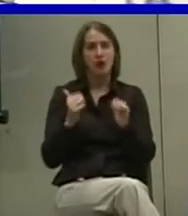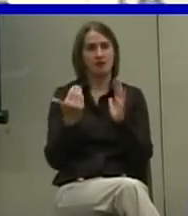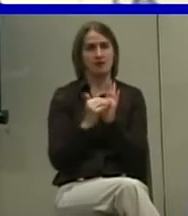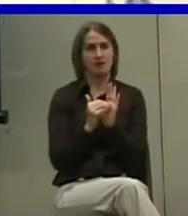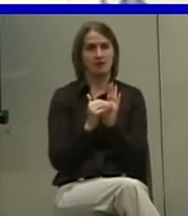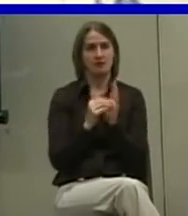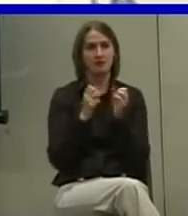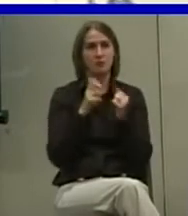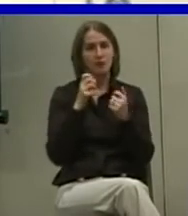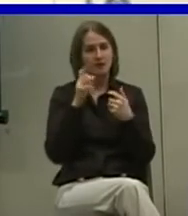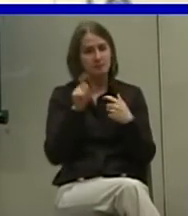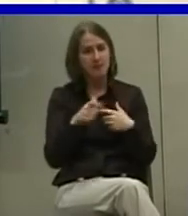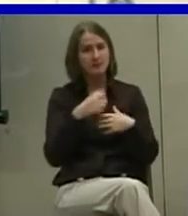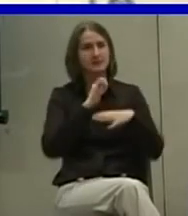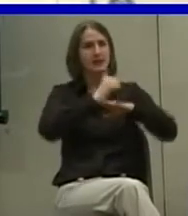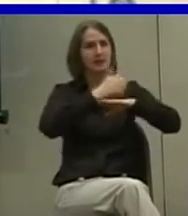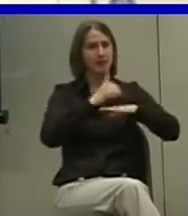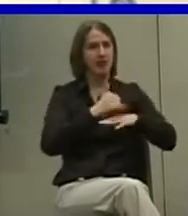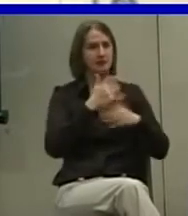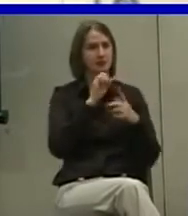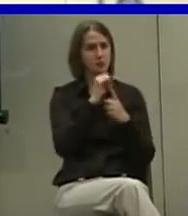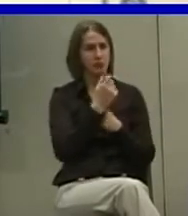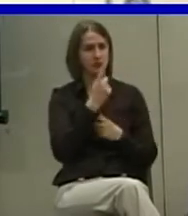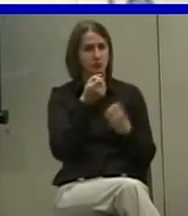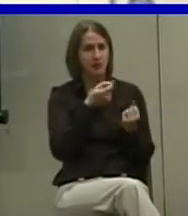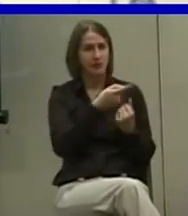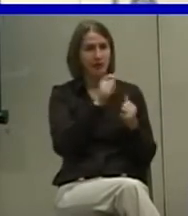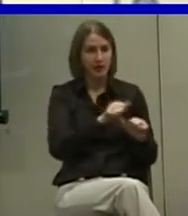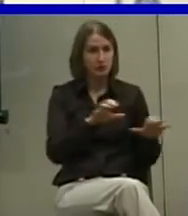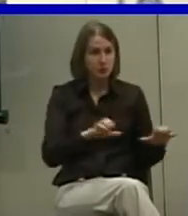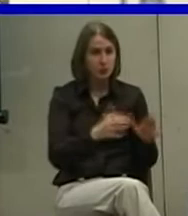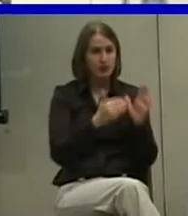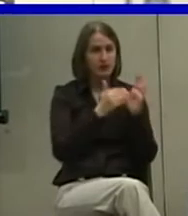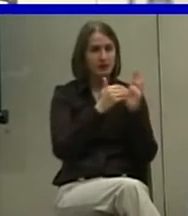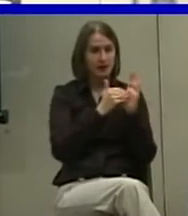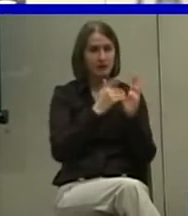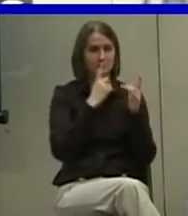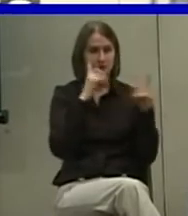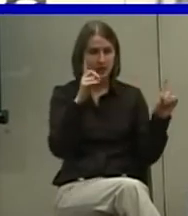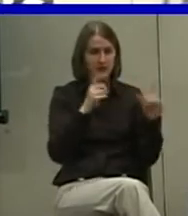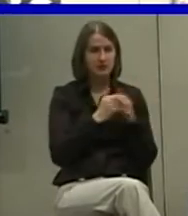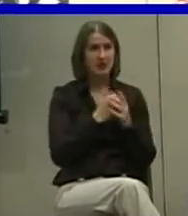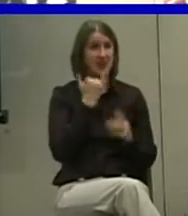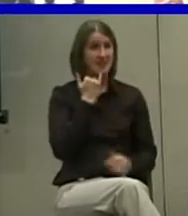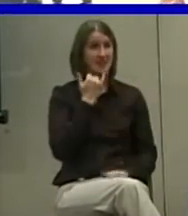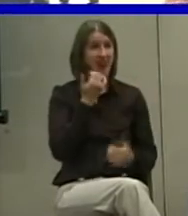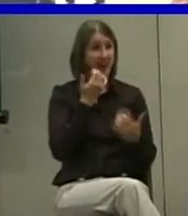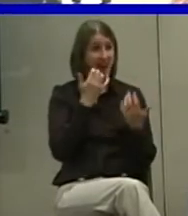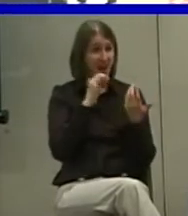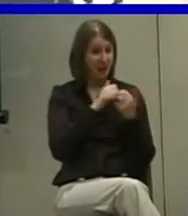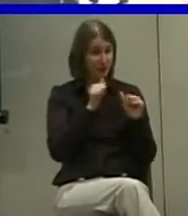environment where this happens. How can you get a kid to do 4 right things when they don't do any right things now?